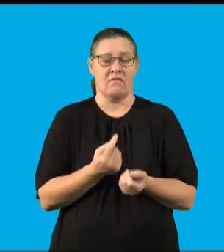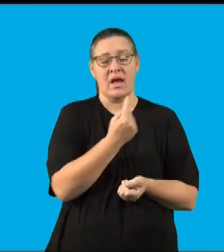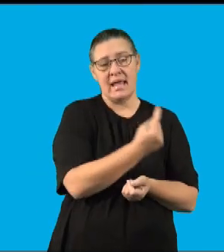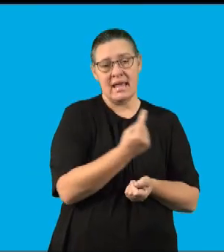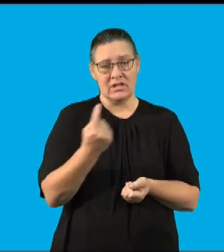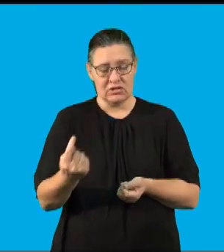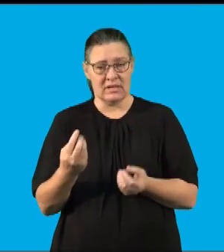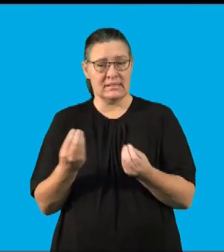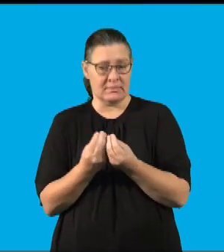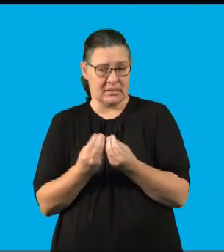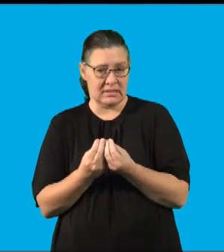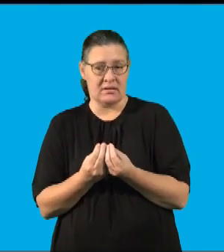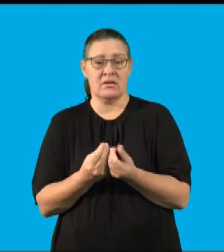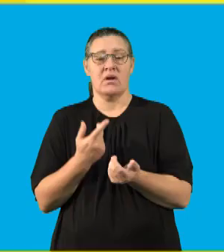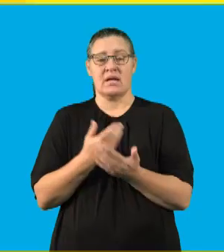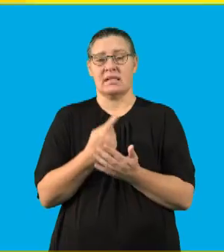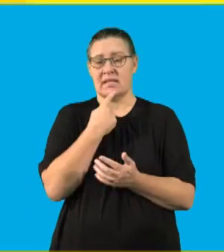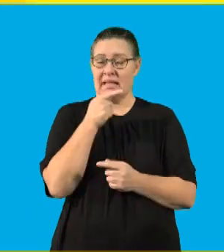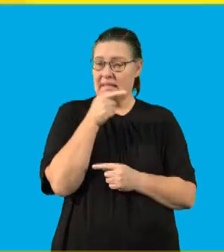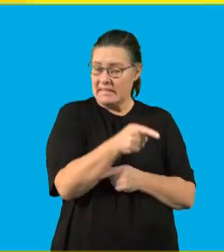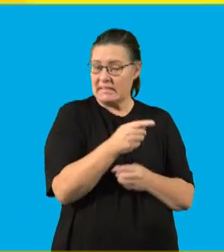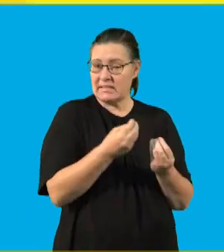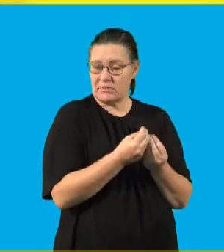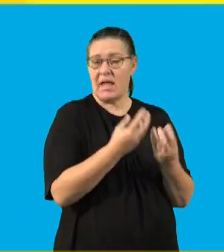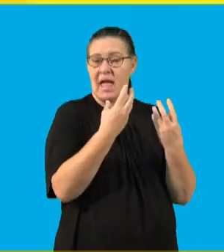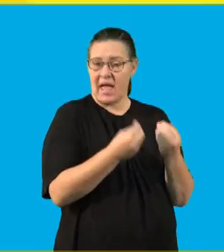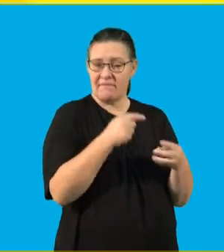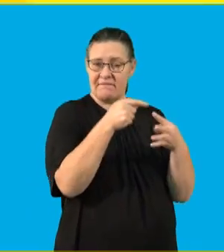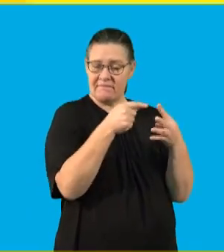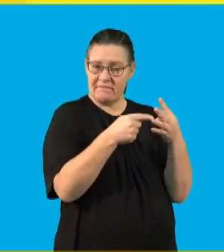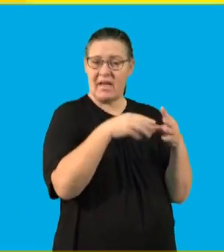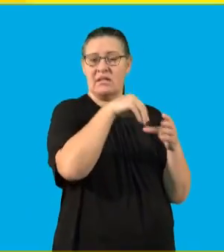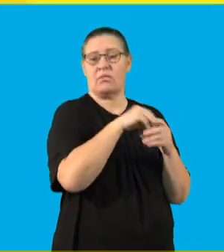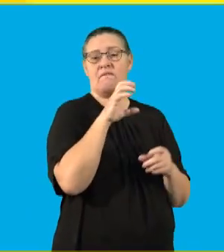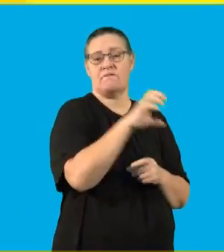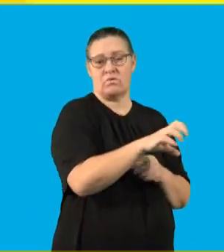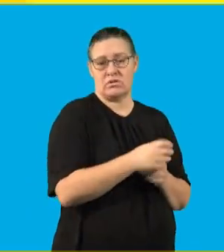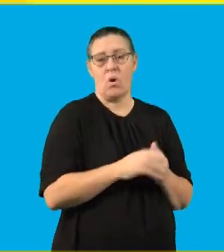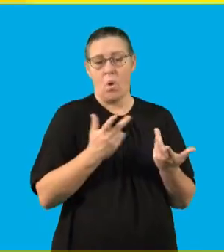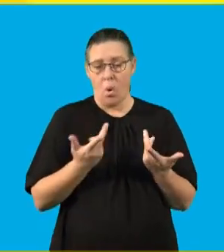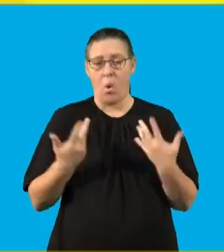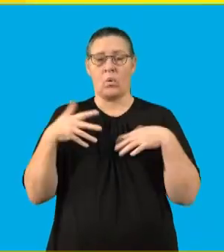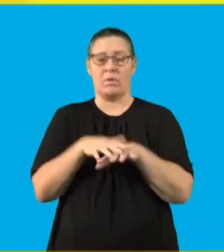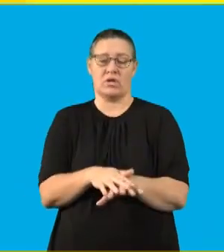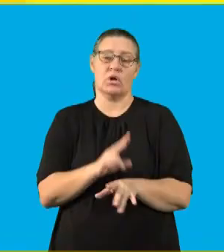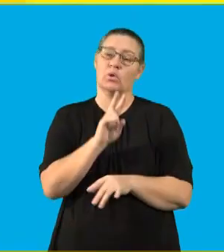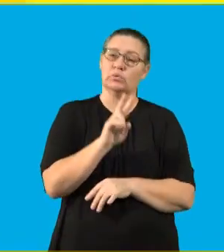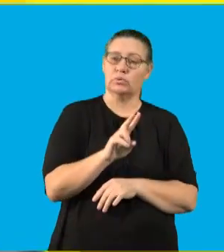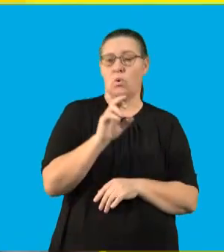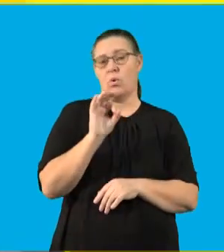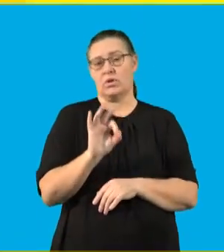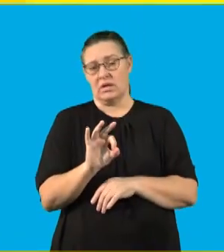each substance, we need to be able to tell that this particular substance possesses this intermolecular force or a combination of two or